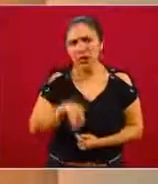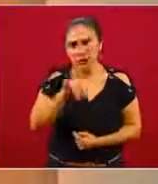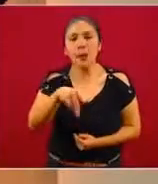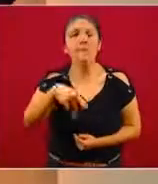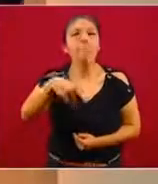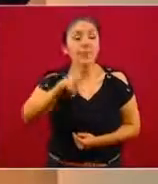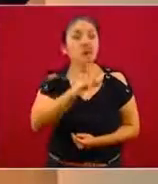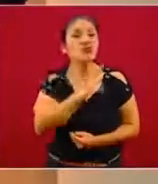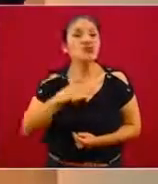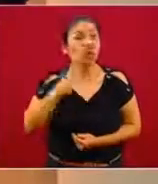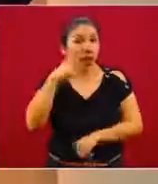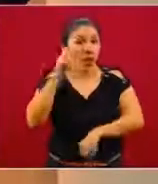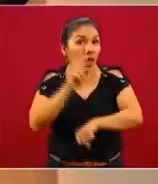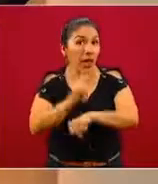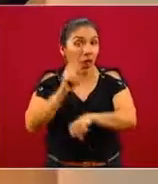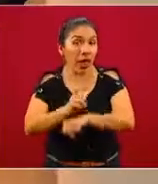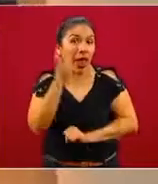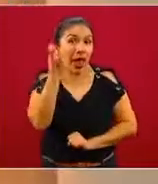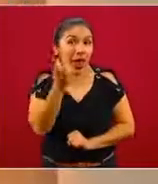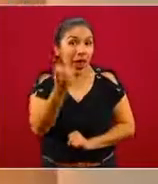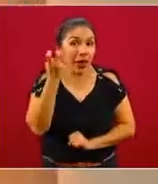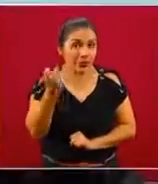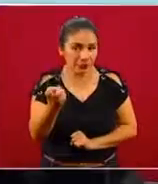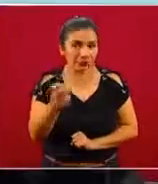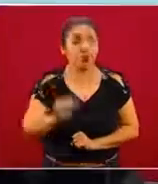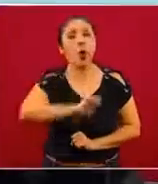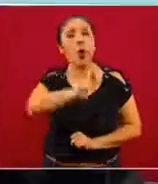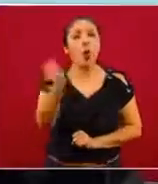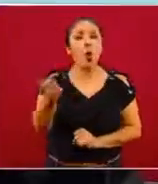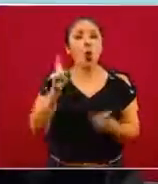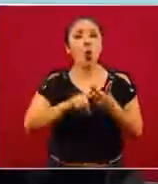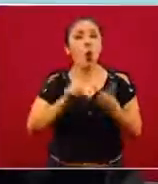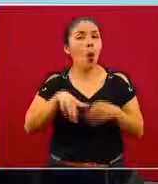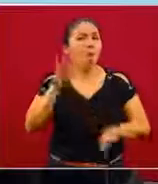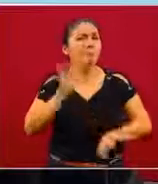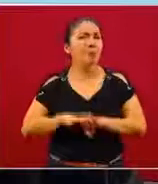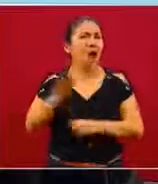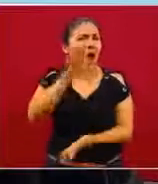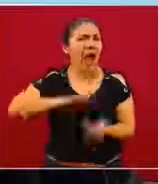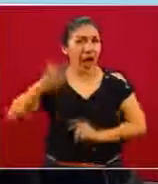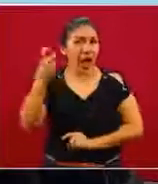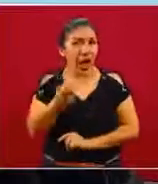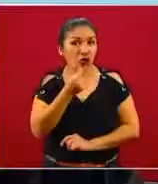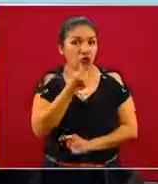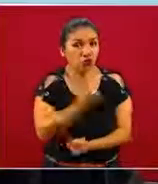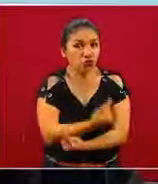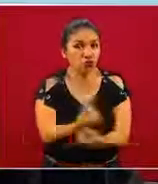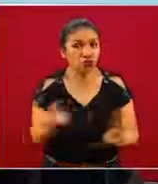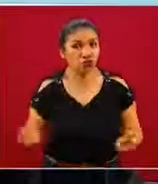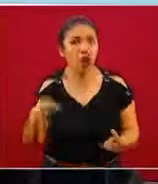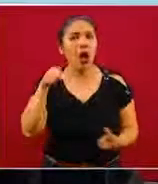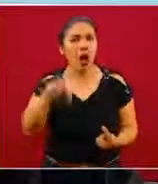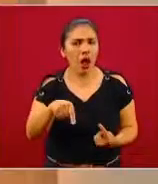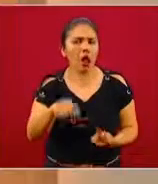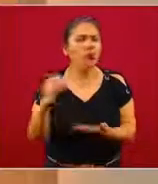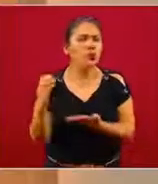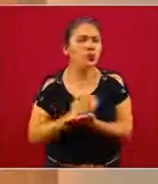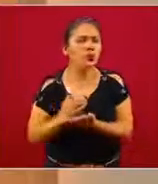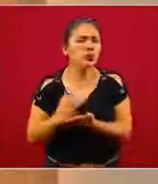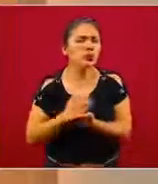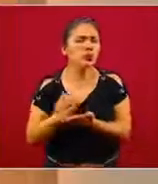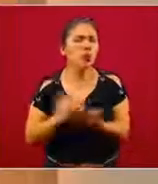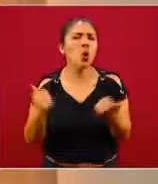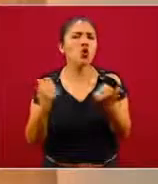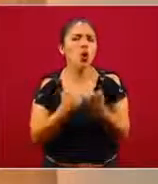possible, but you need to be aware of this. The vast majority of these